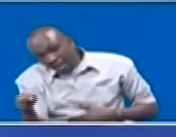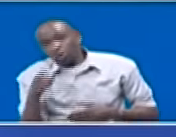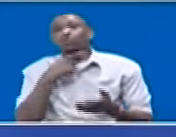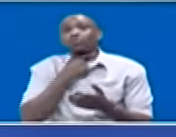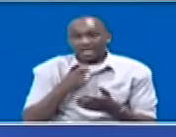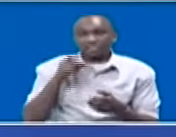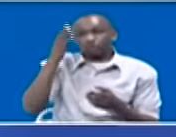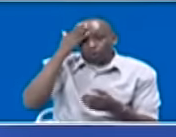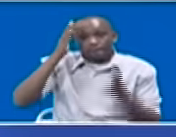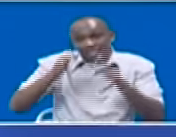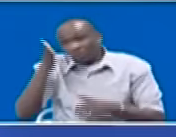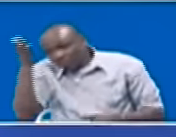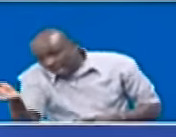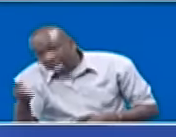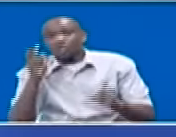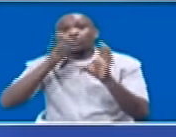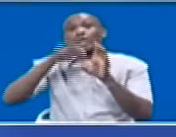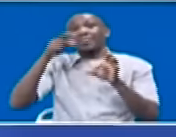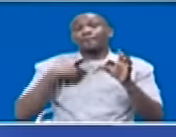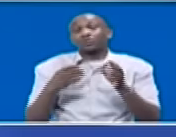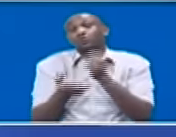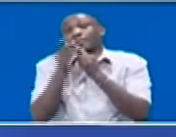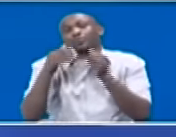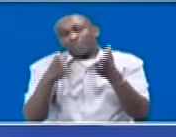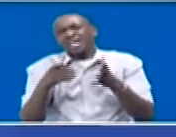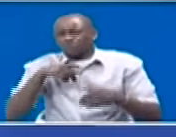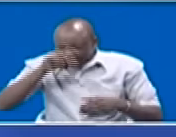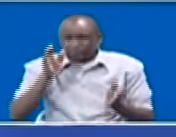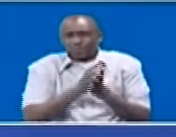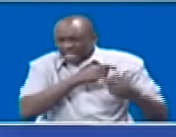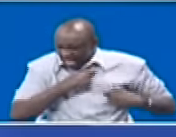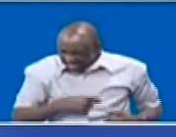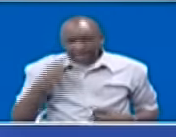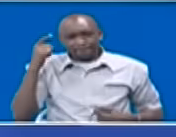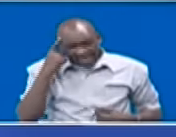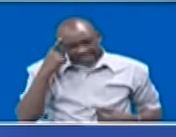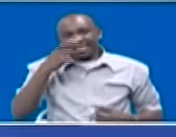or to know someone to be somewhere. You can be something with your heart and your mind in the right.